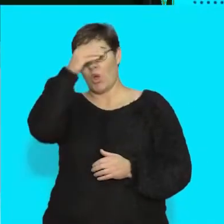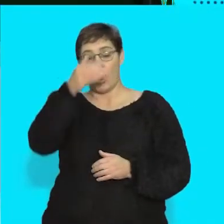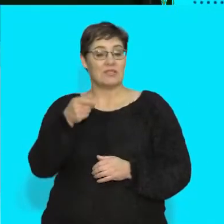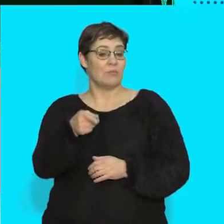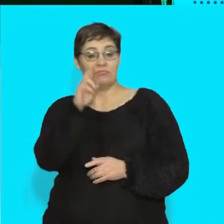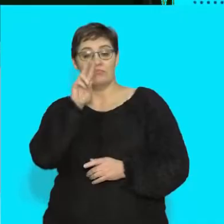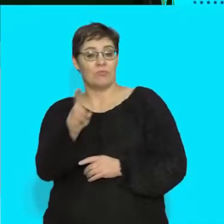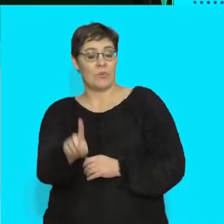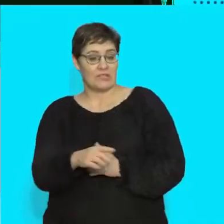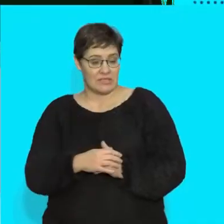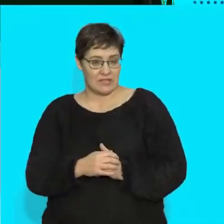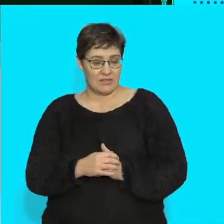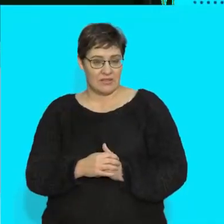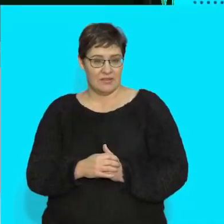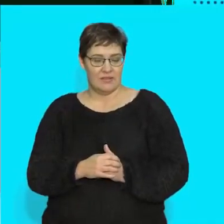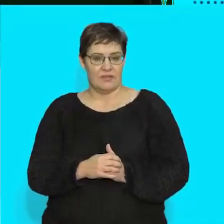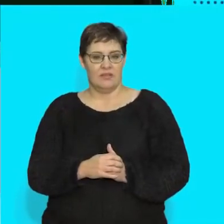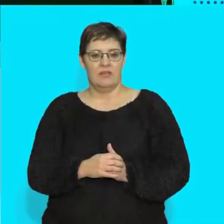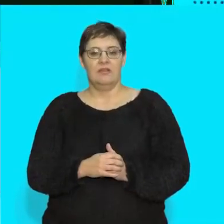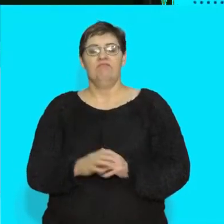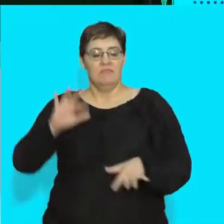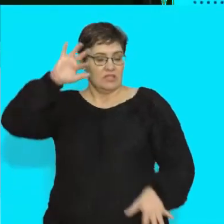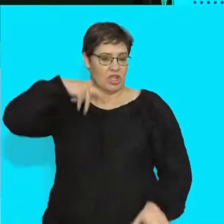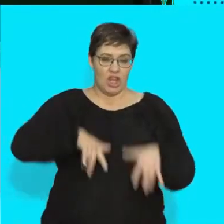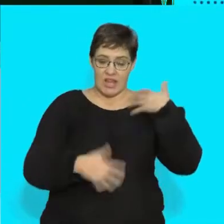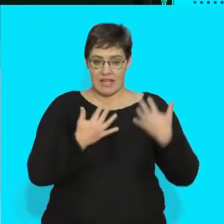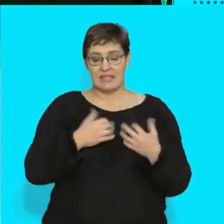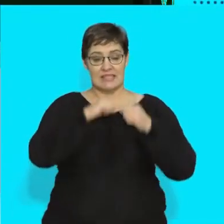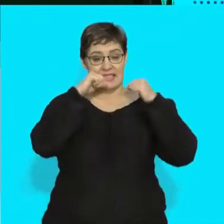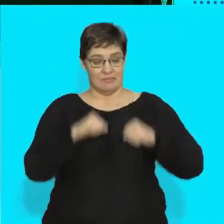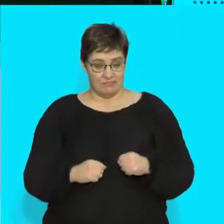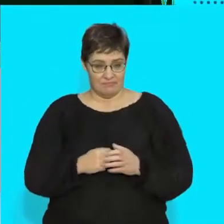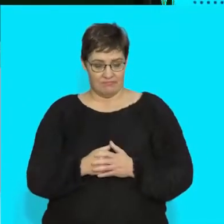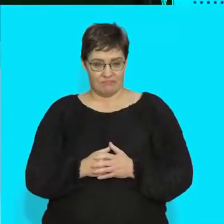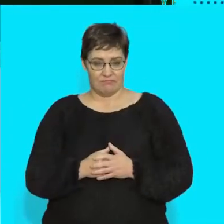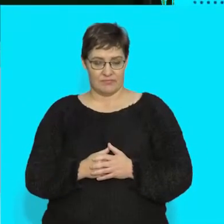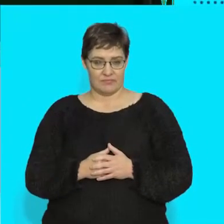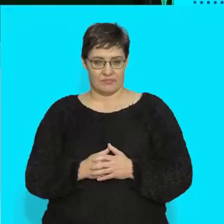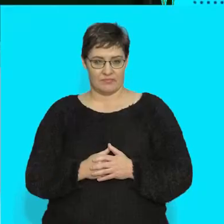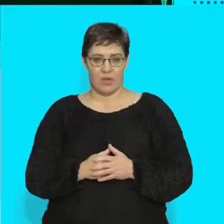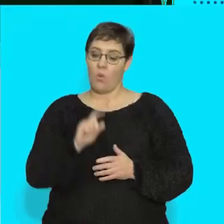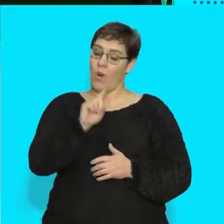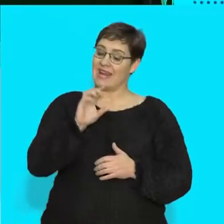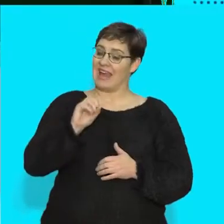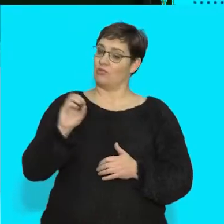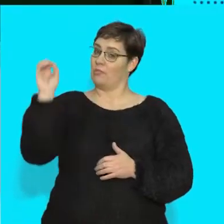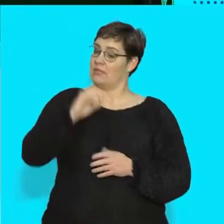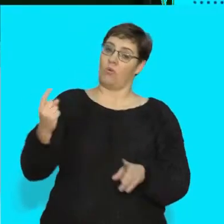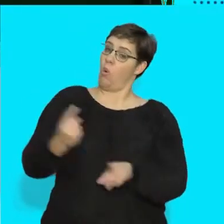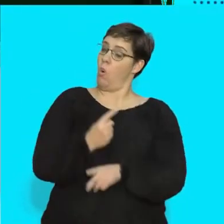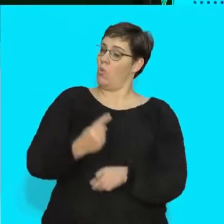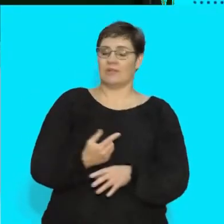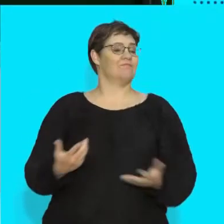at. Obviously, our circulatory system doesn't work 100% all of the time.